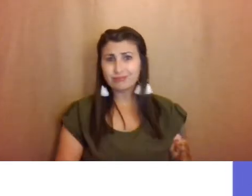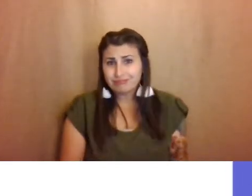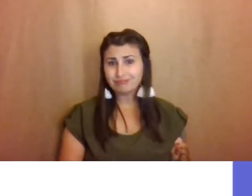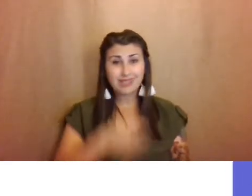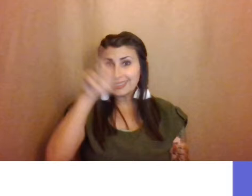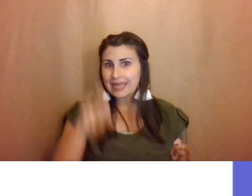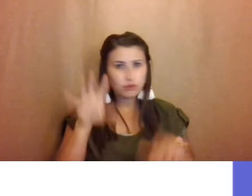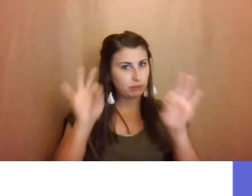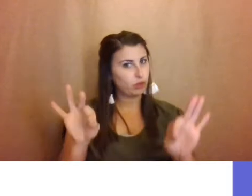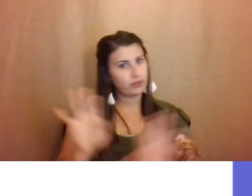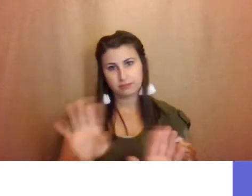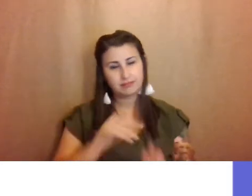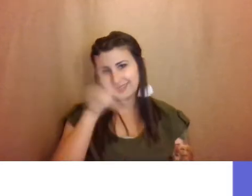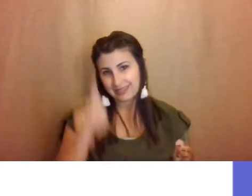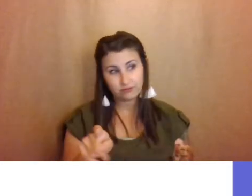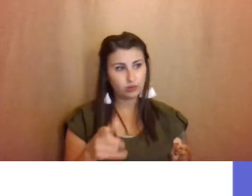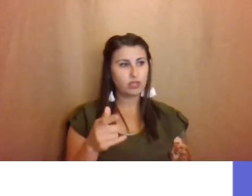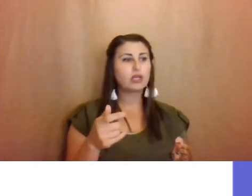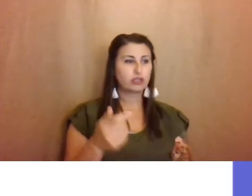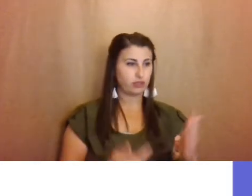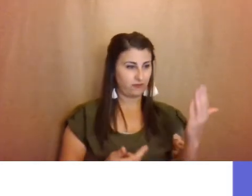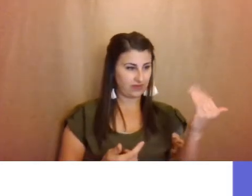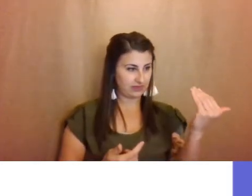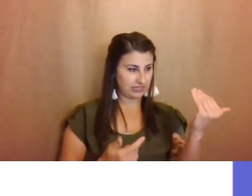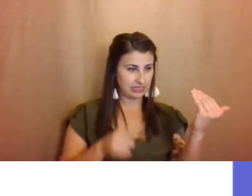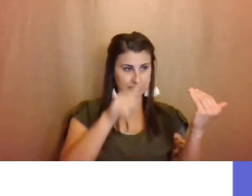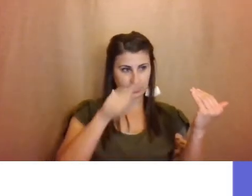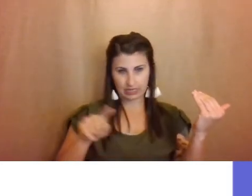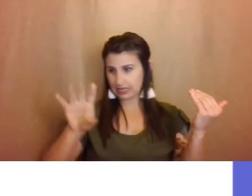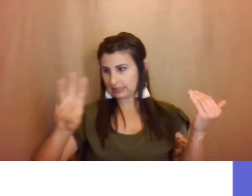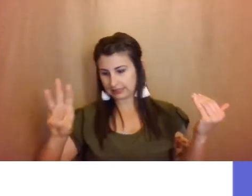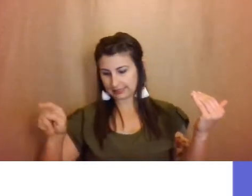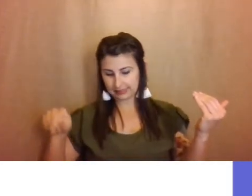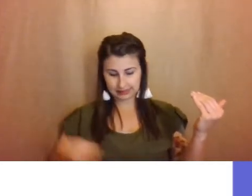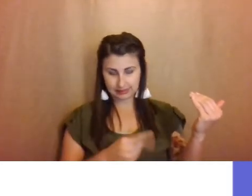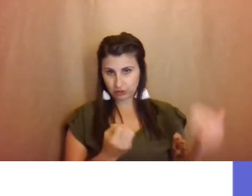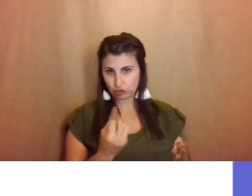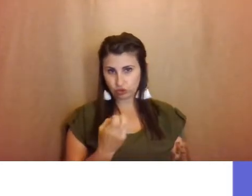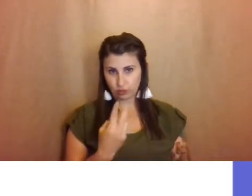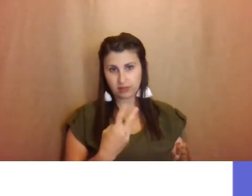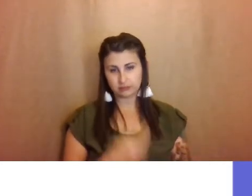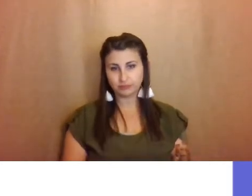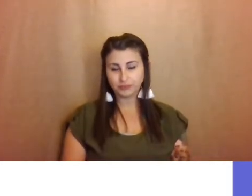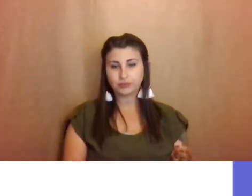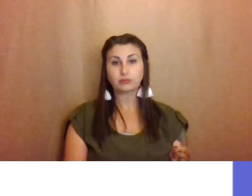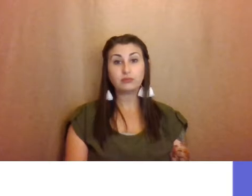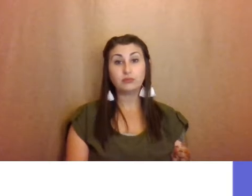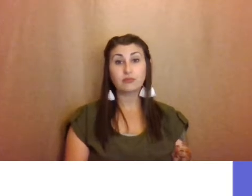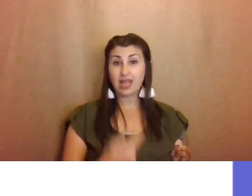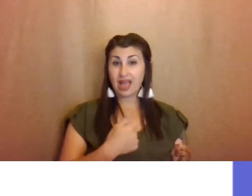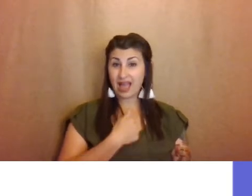redraw it, and it doesn't need to be perfect. So 15, A, 6, B, 12, and